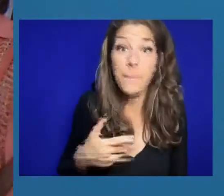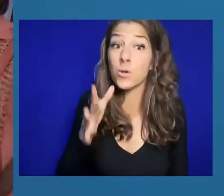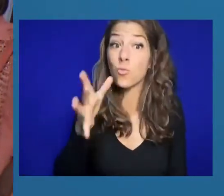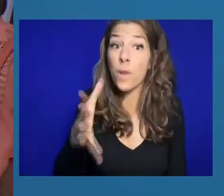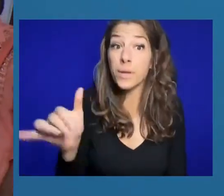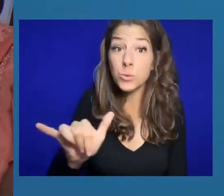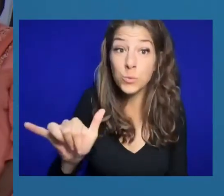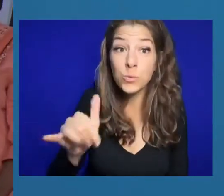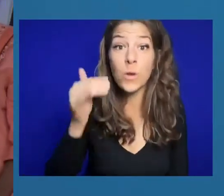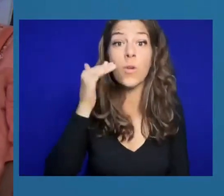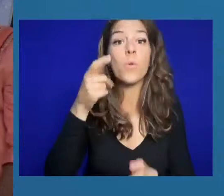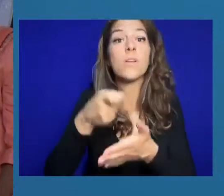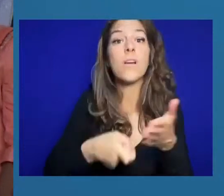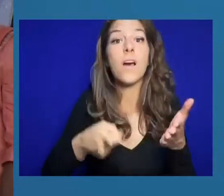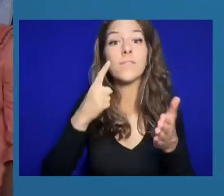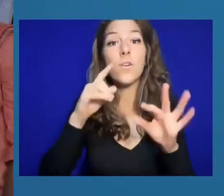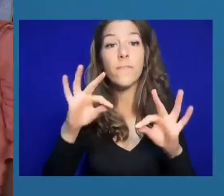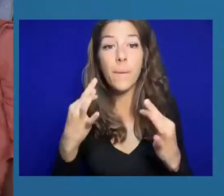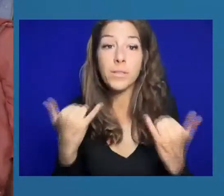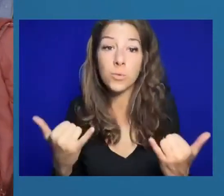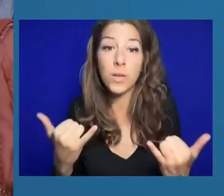what it costs for families today.